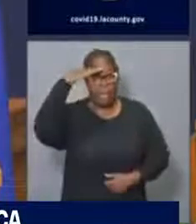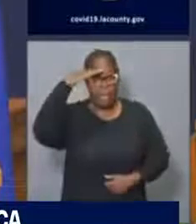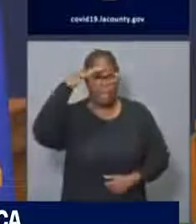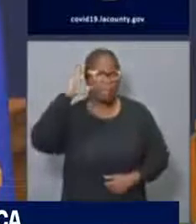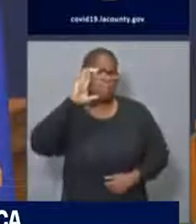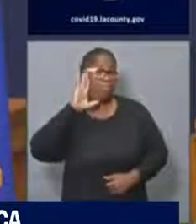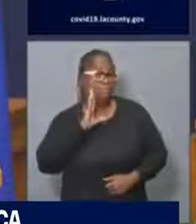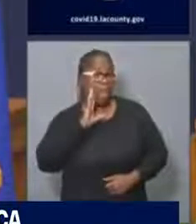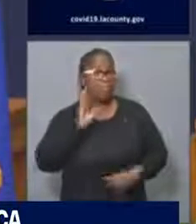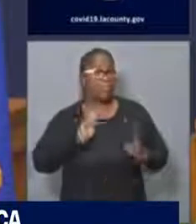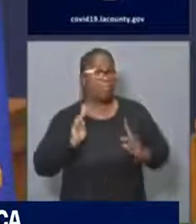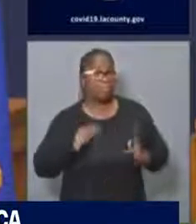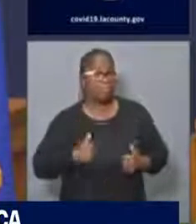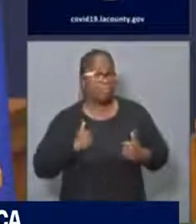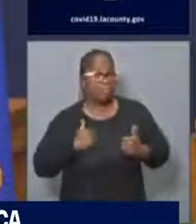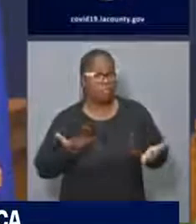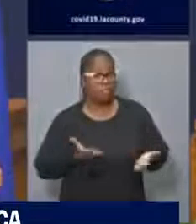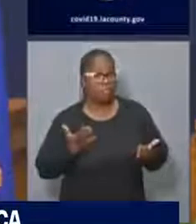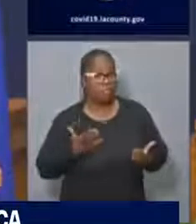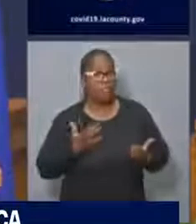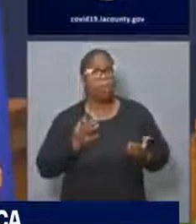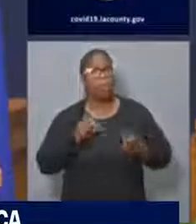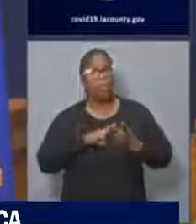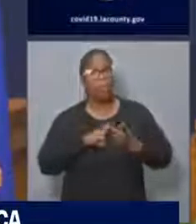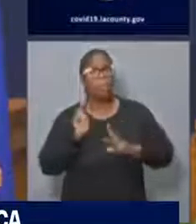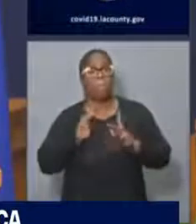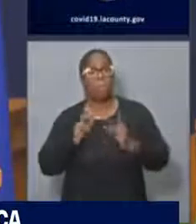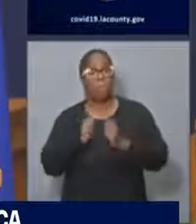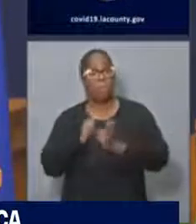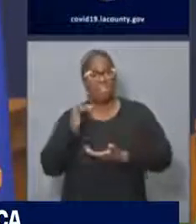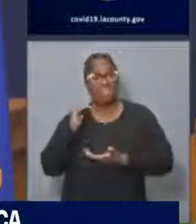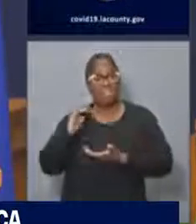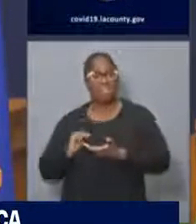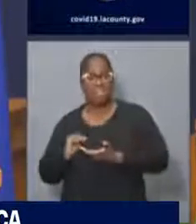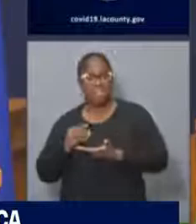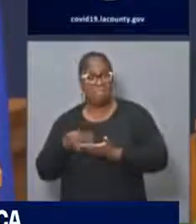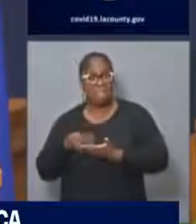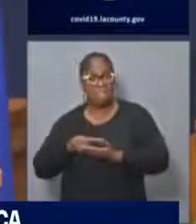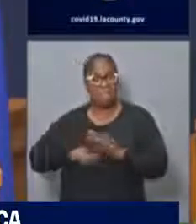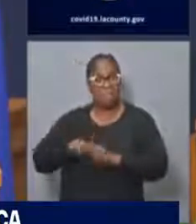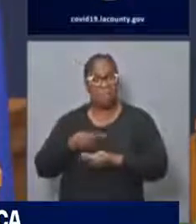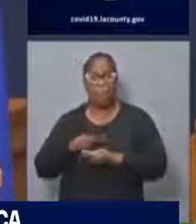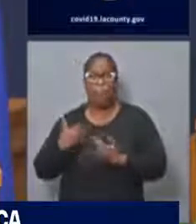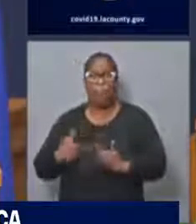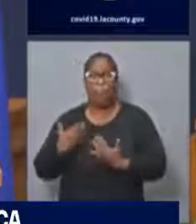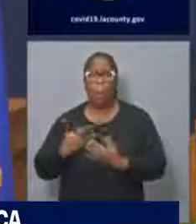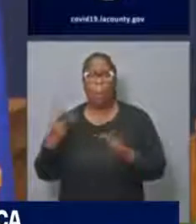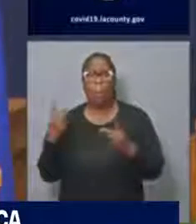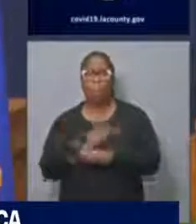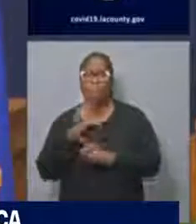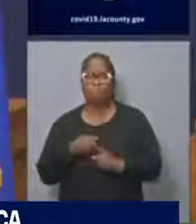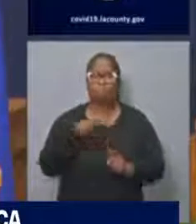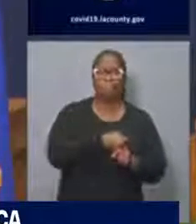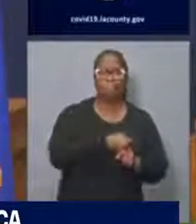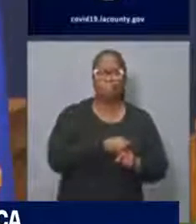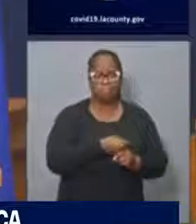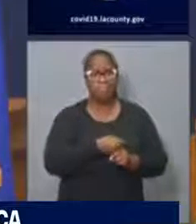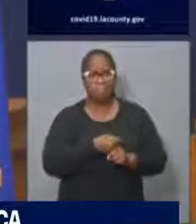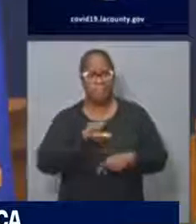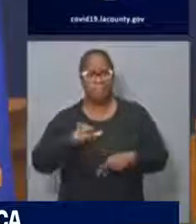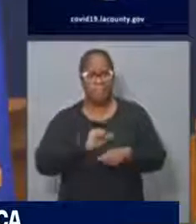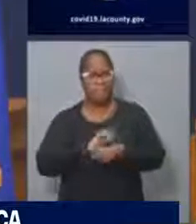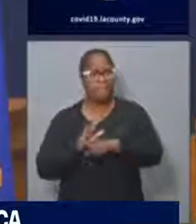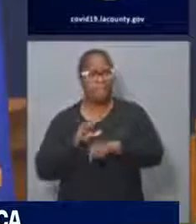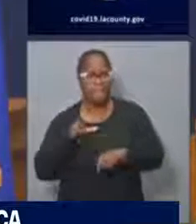and those with limited income are disproportionately affected by this virus. And you'll hear more about that today from